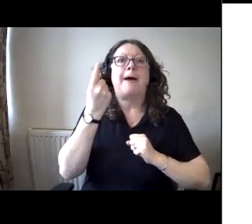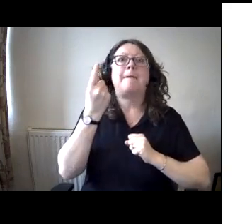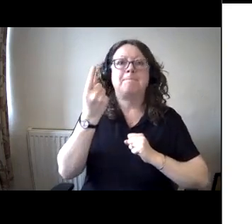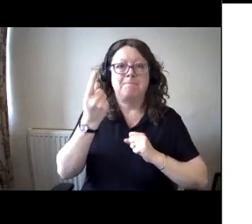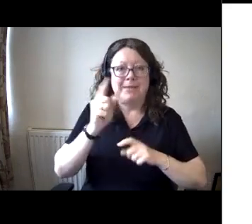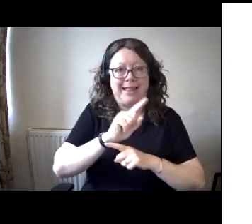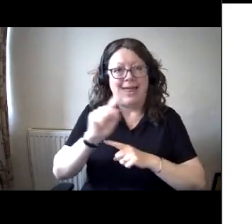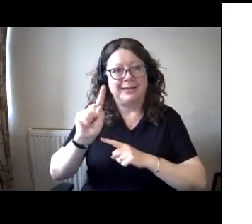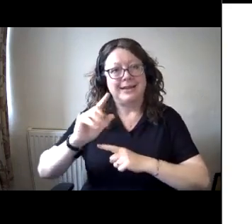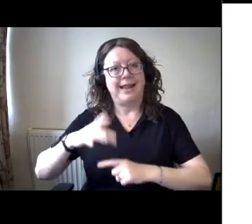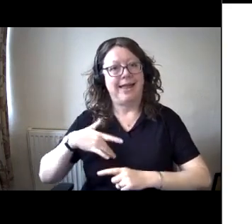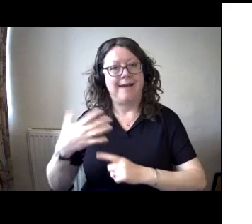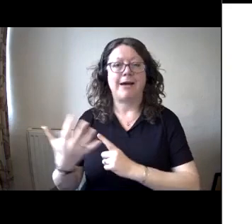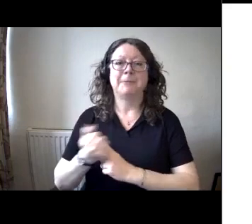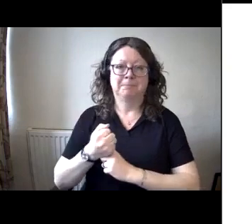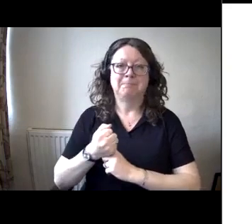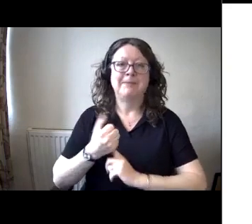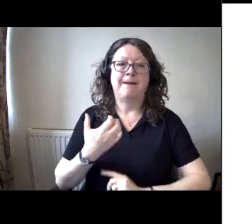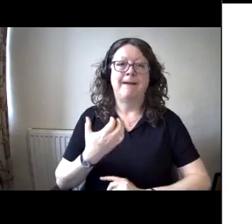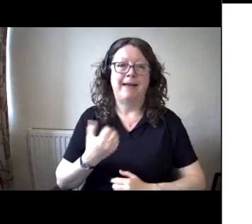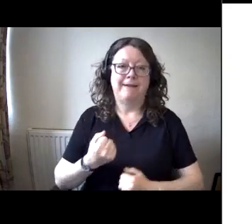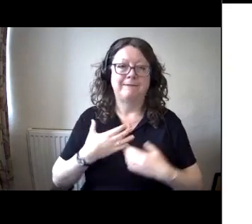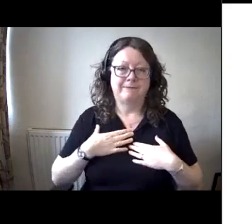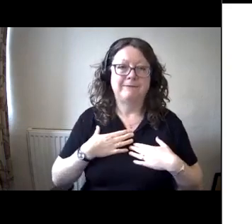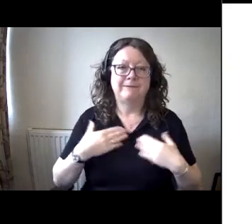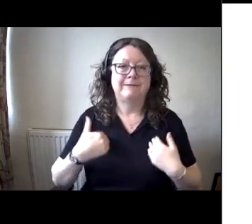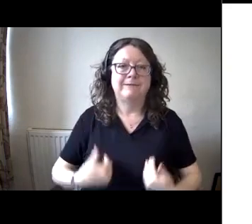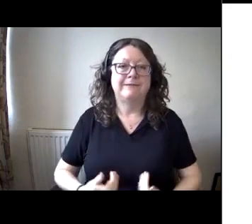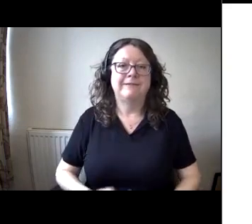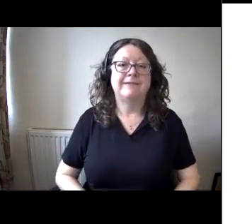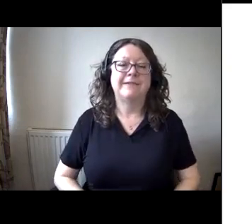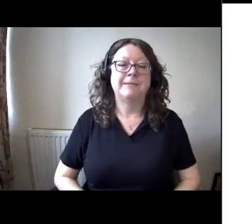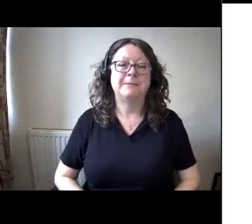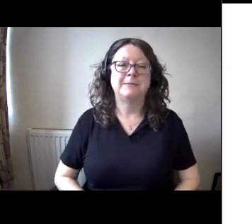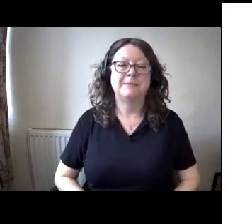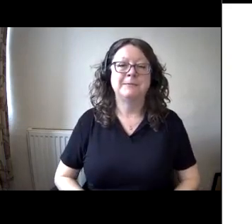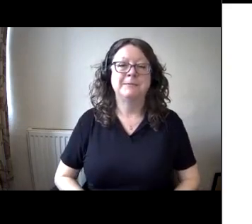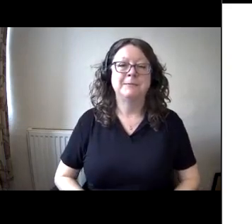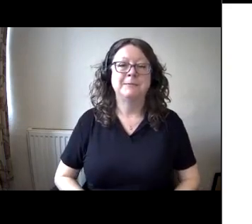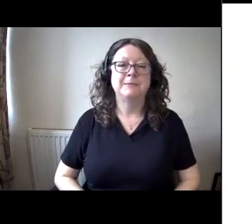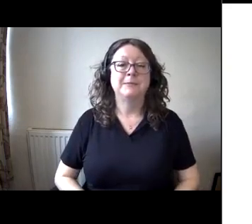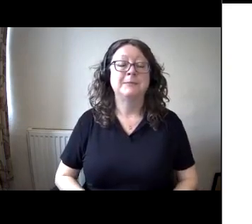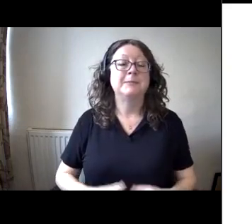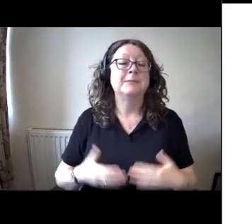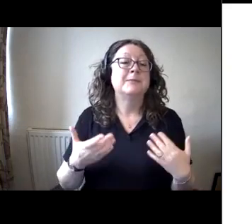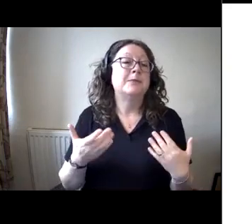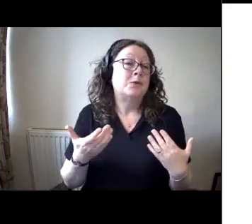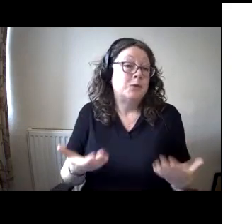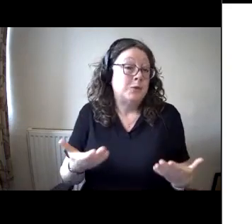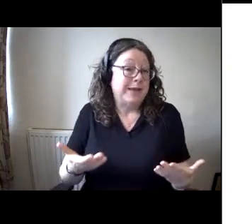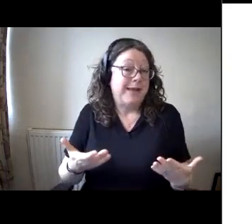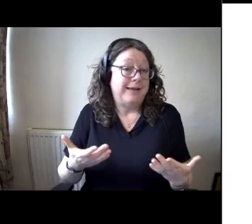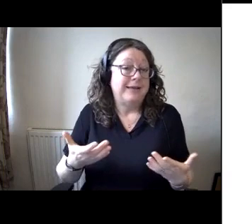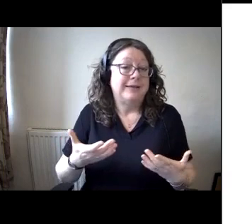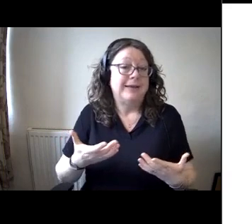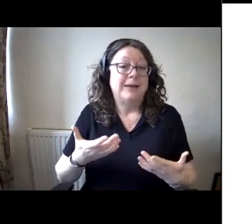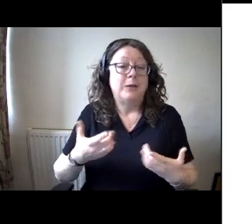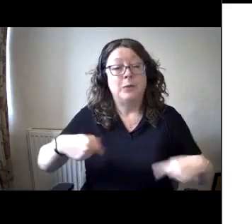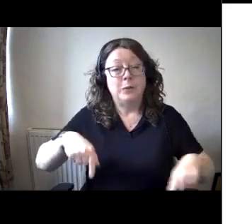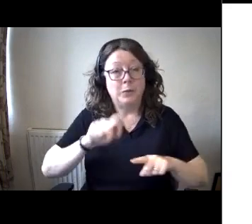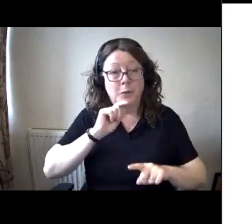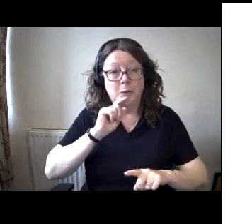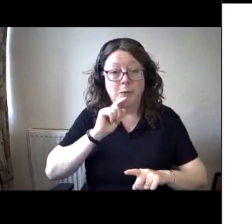well. So today we'll be exploring speech, language and communication and navigating the social